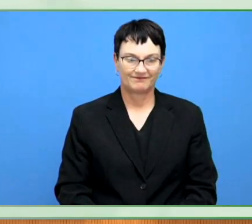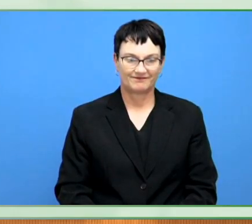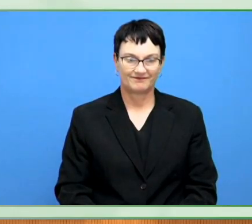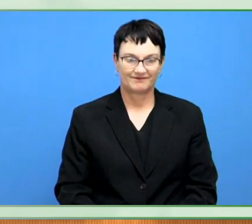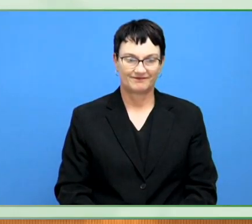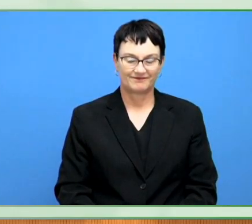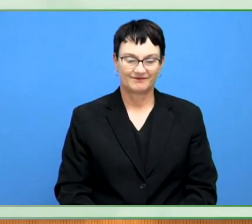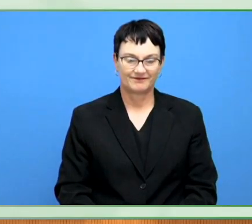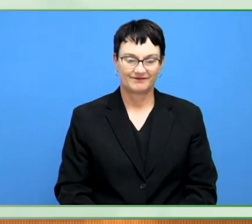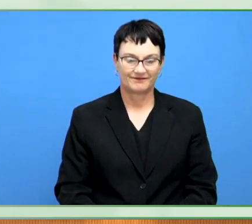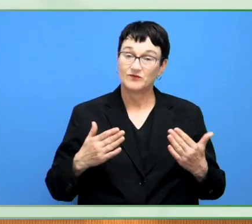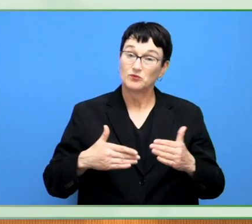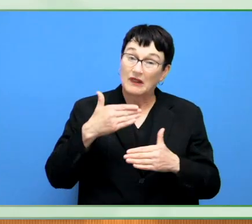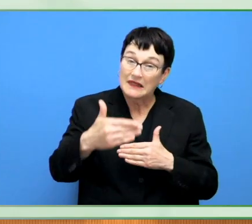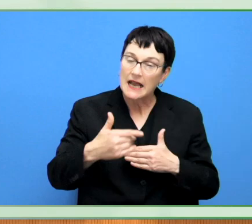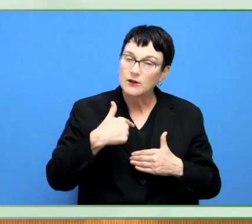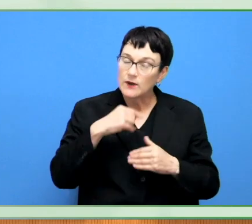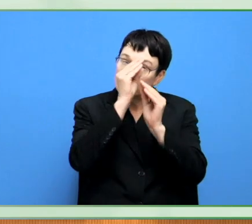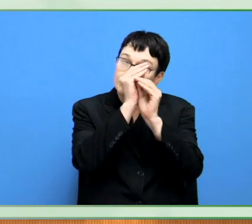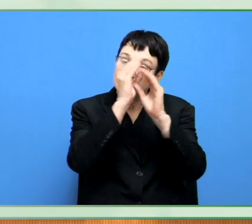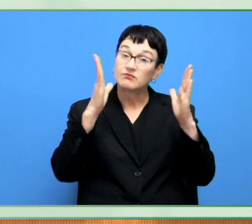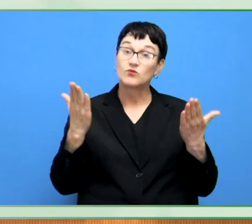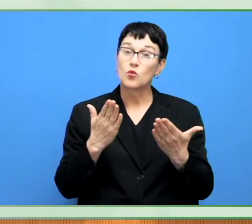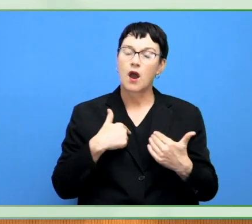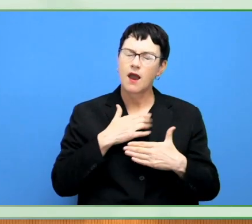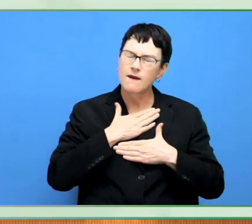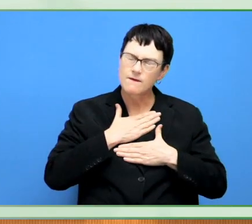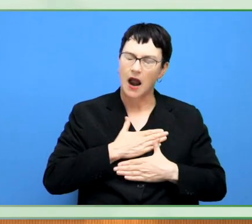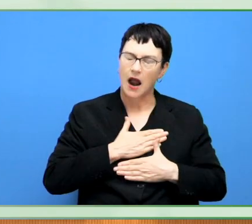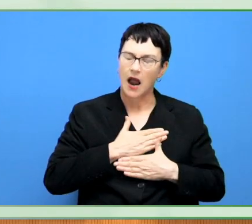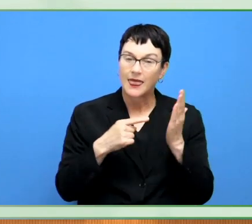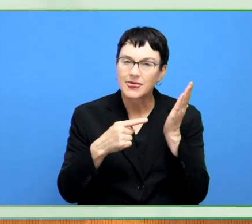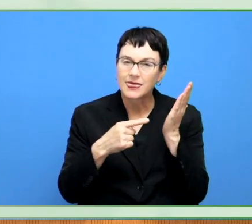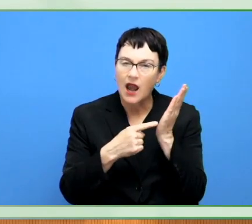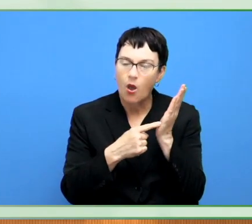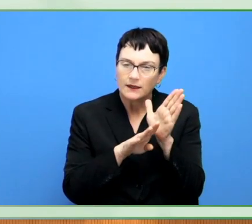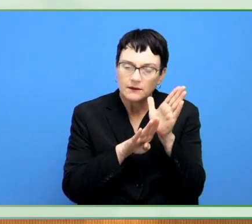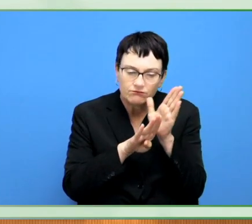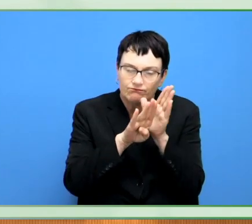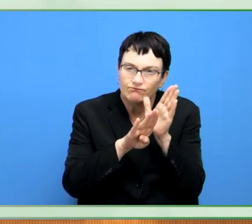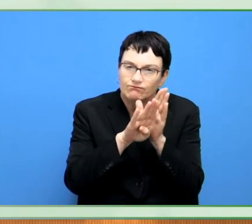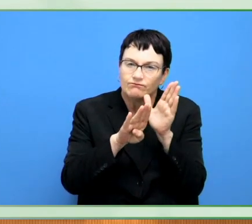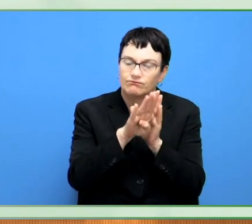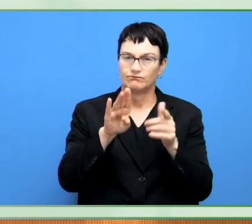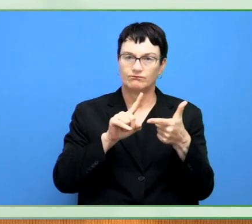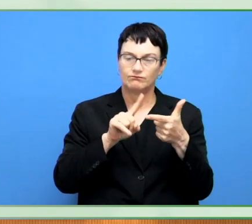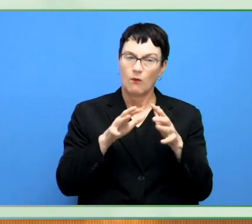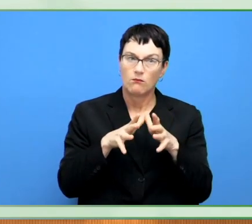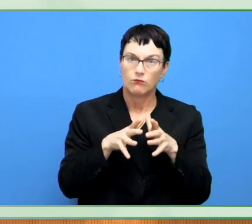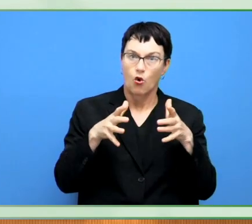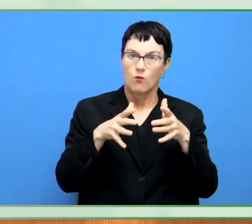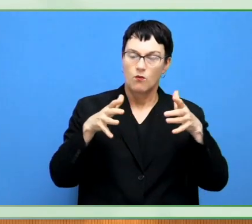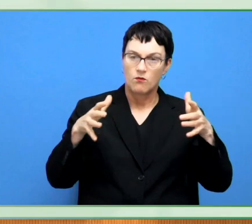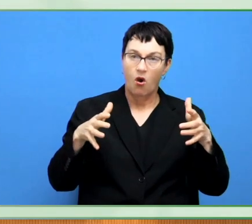steps for us is more and more tech, more expansion, and fundraising. This is our ask if someone is connected